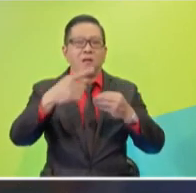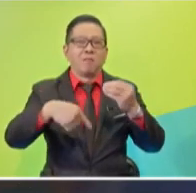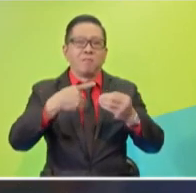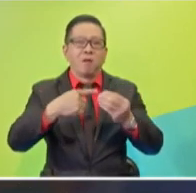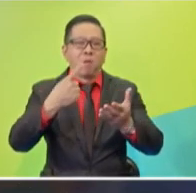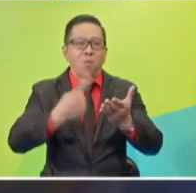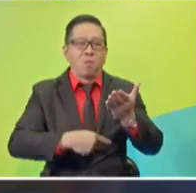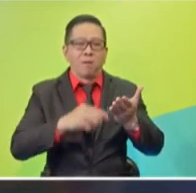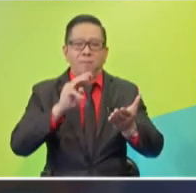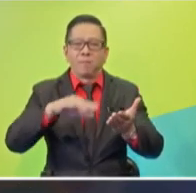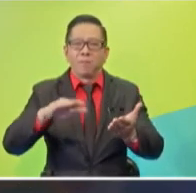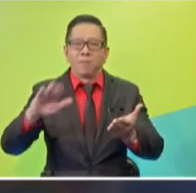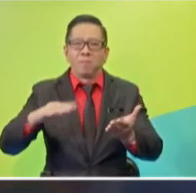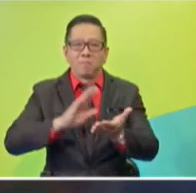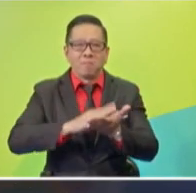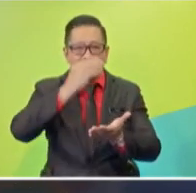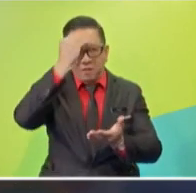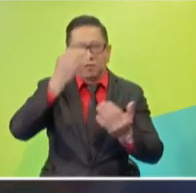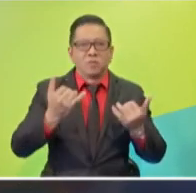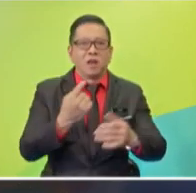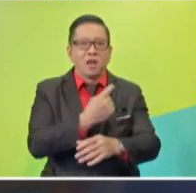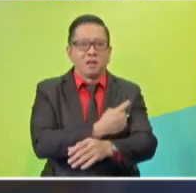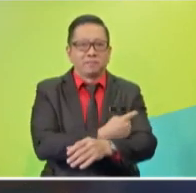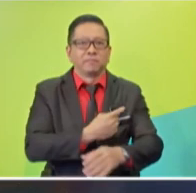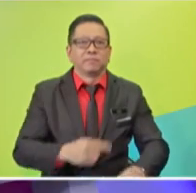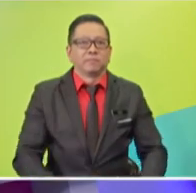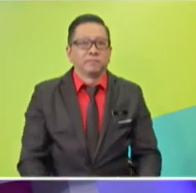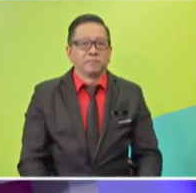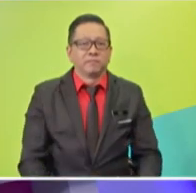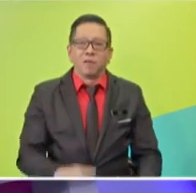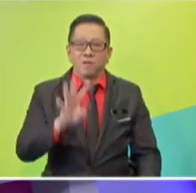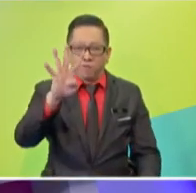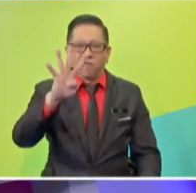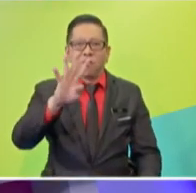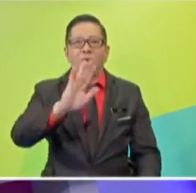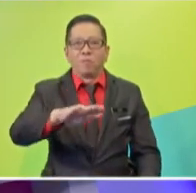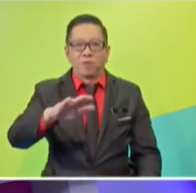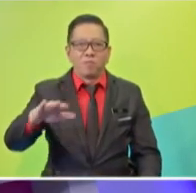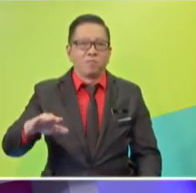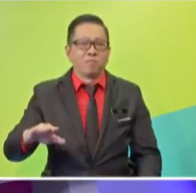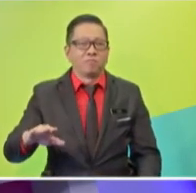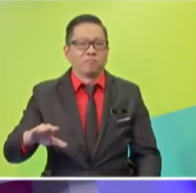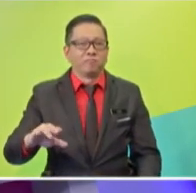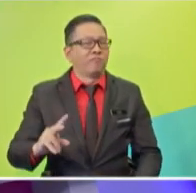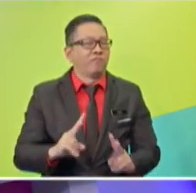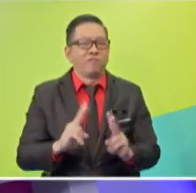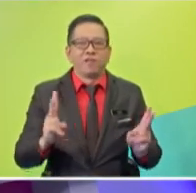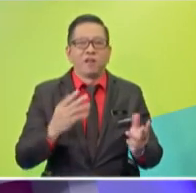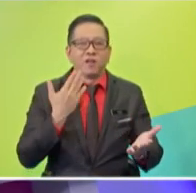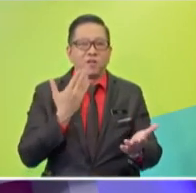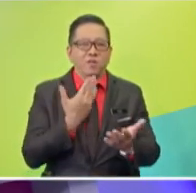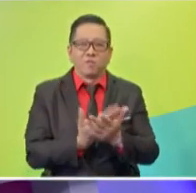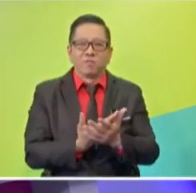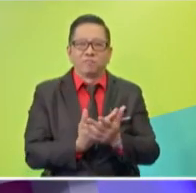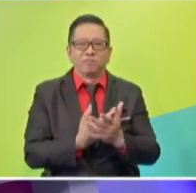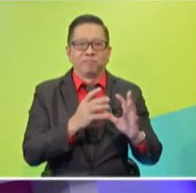online today. All right, so all of them, the four pupils today, did an amazing job in our